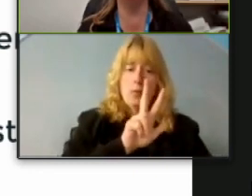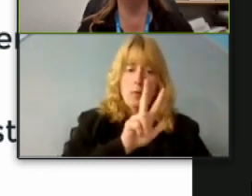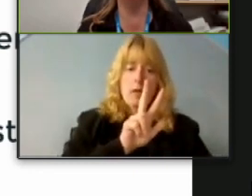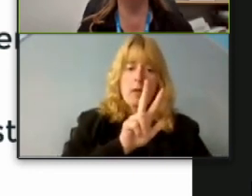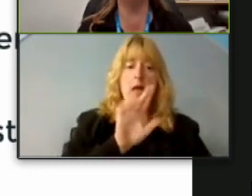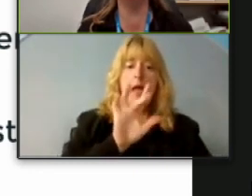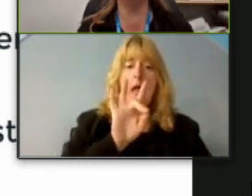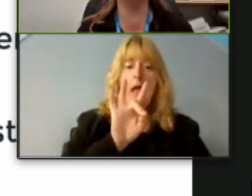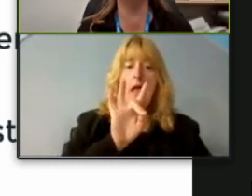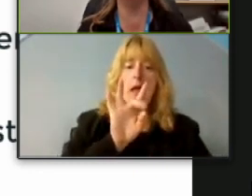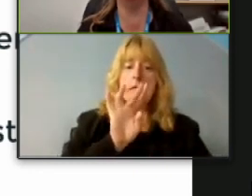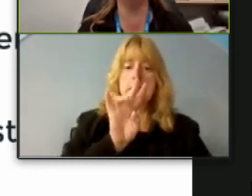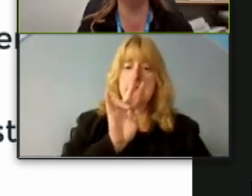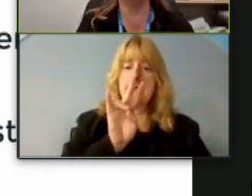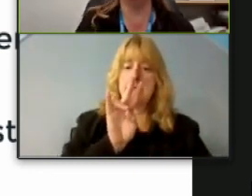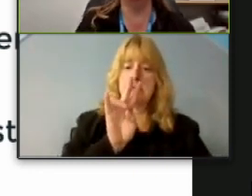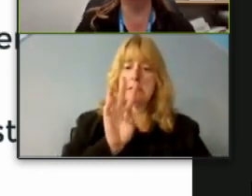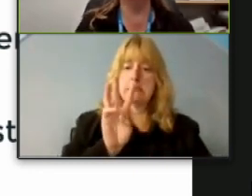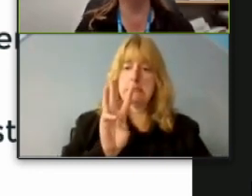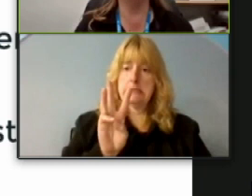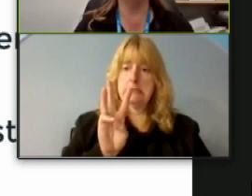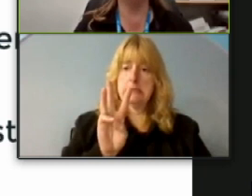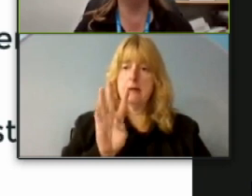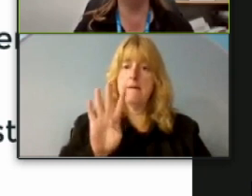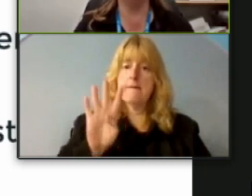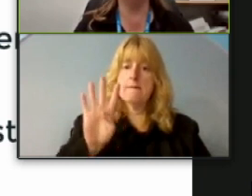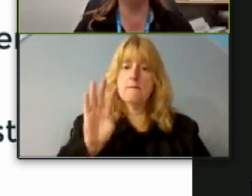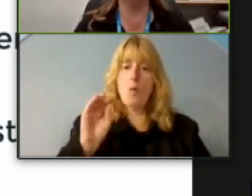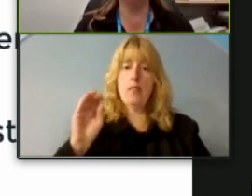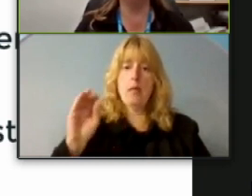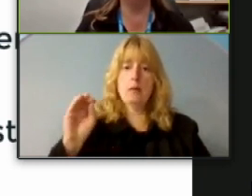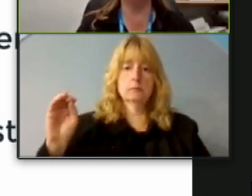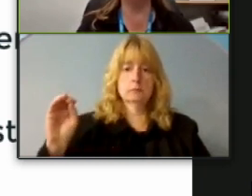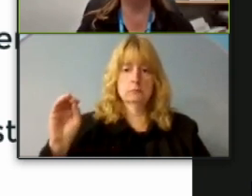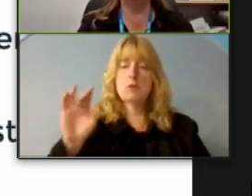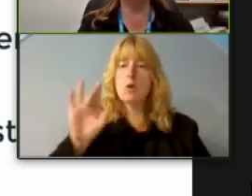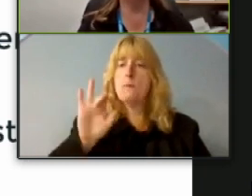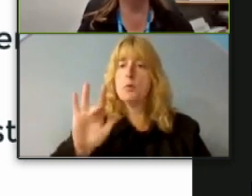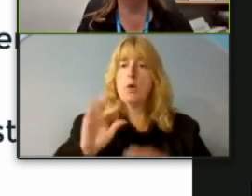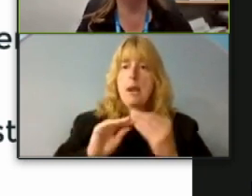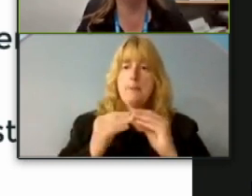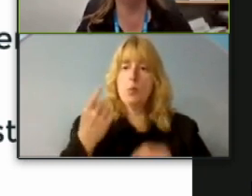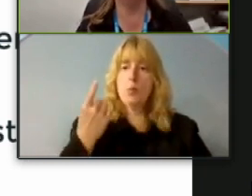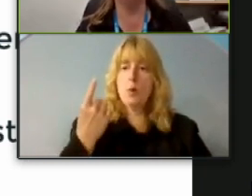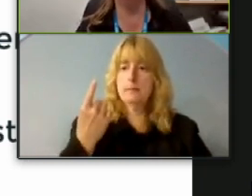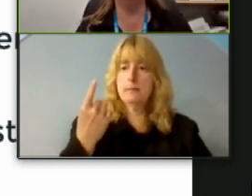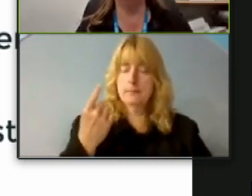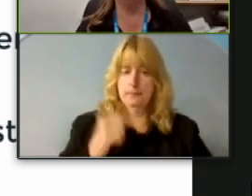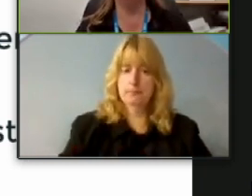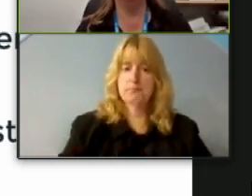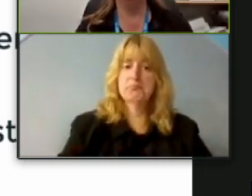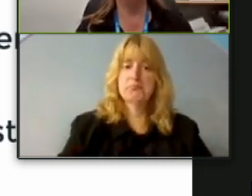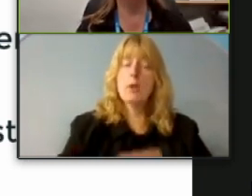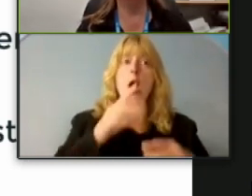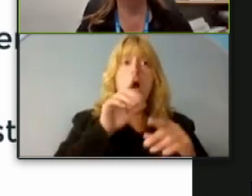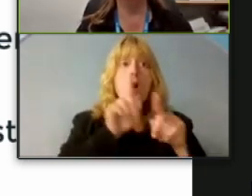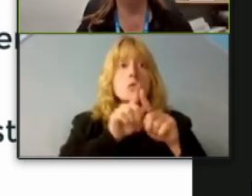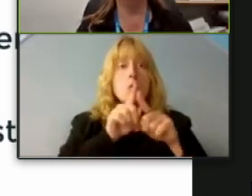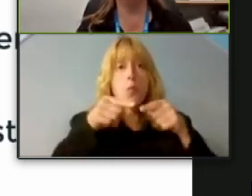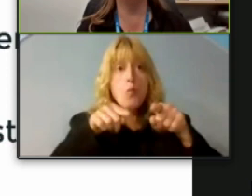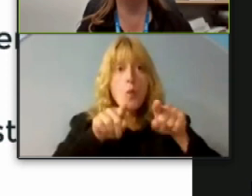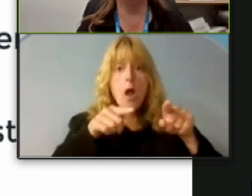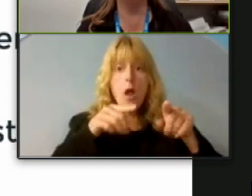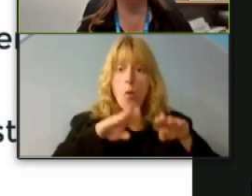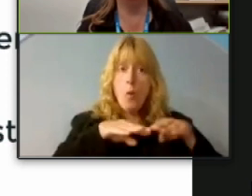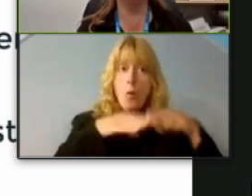313-876-4000 and press number 1. Moving on, next, as we are reopening, the City